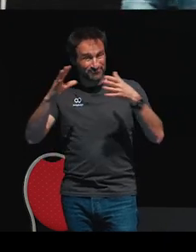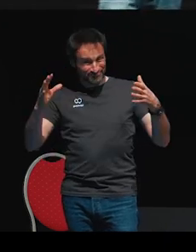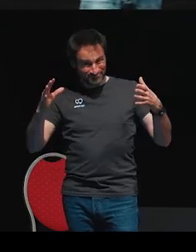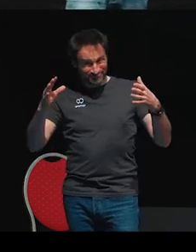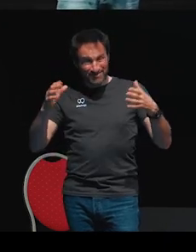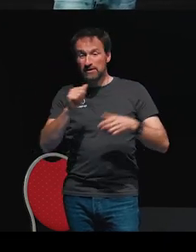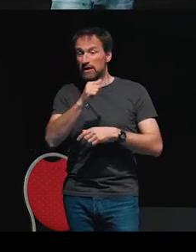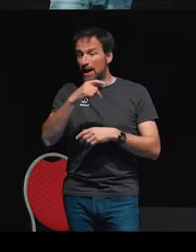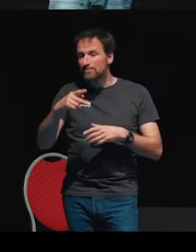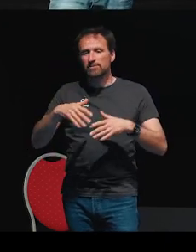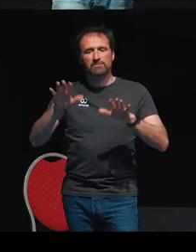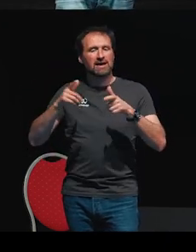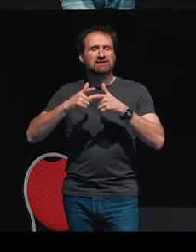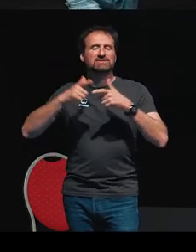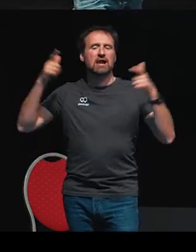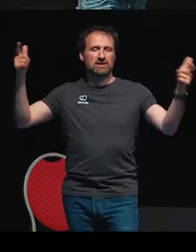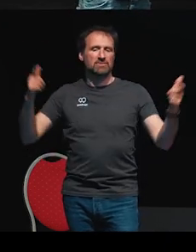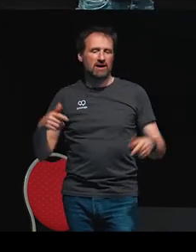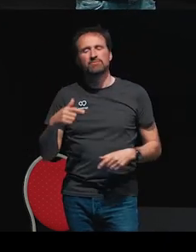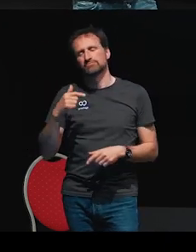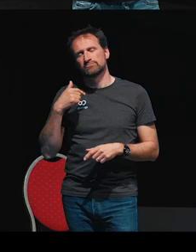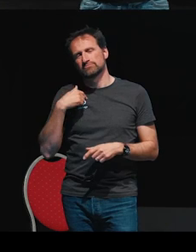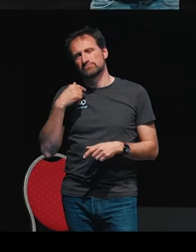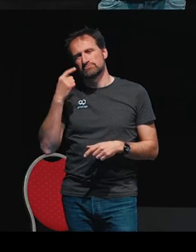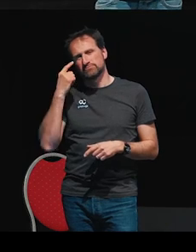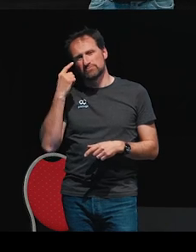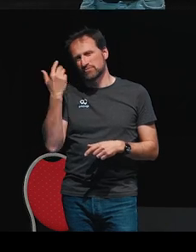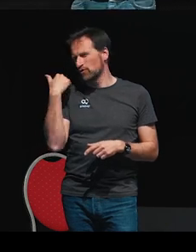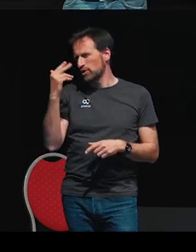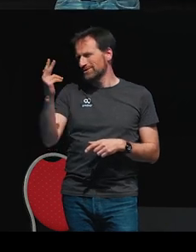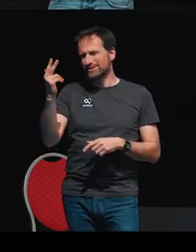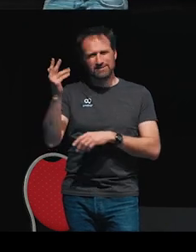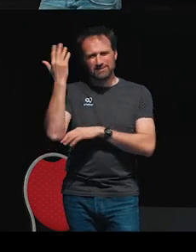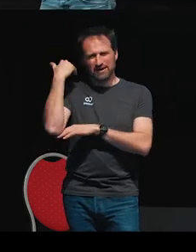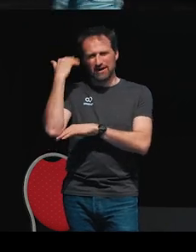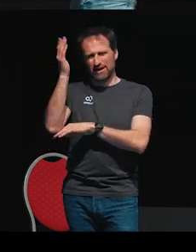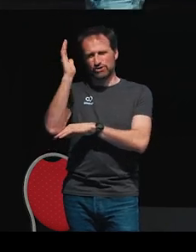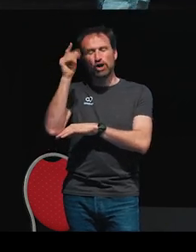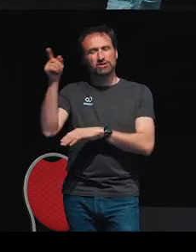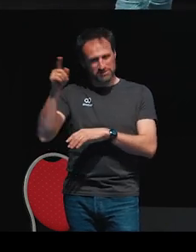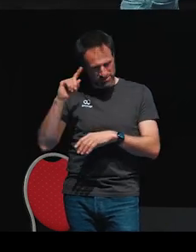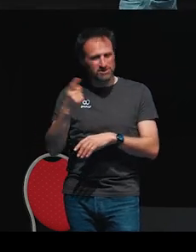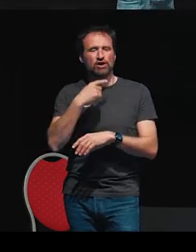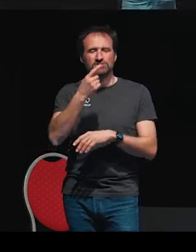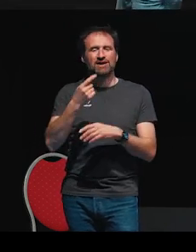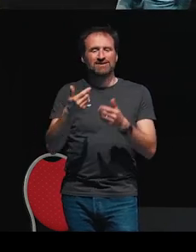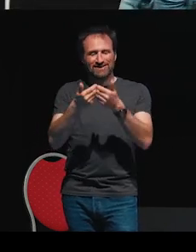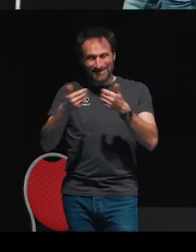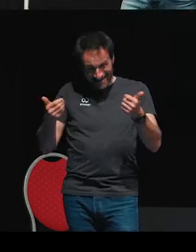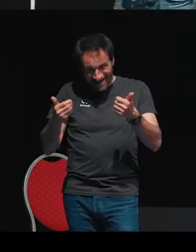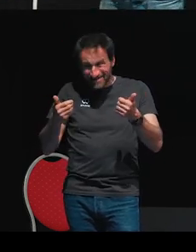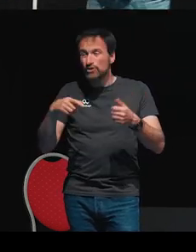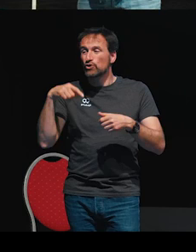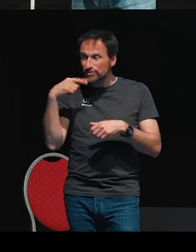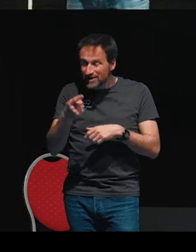Another reference would be Kamil's talk. I guess it was 3 talks before. He also separated this, which enables him to